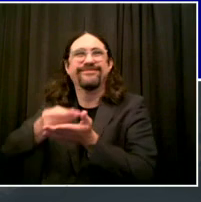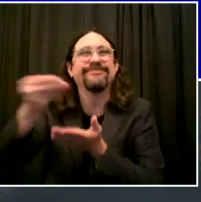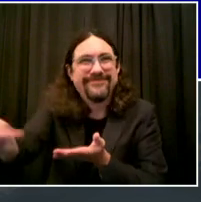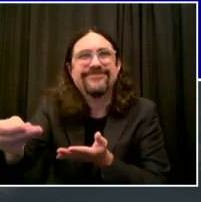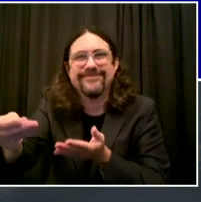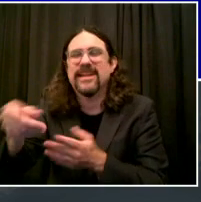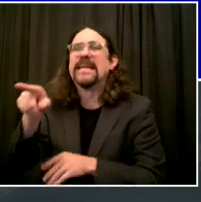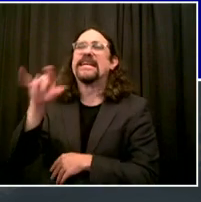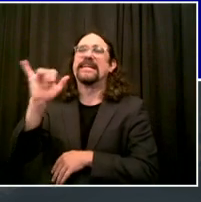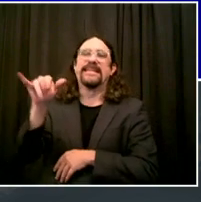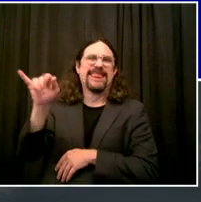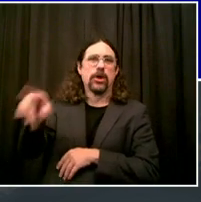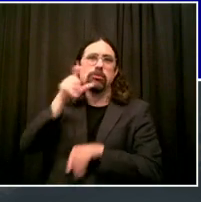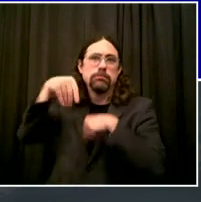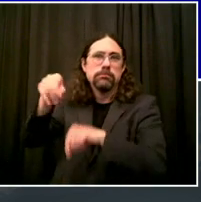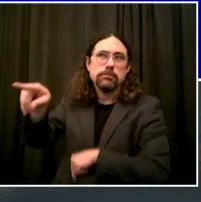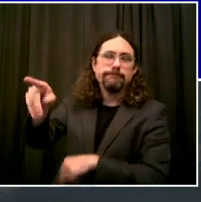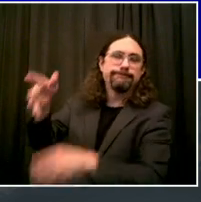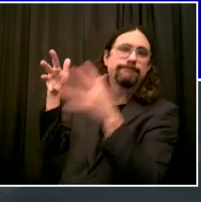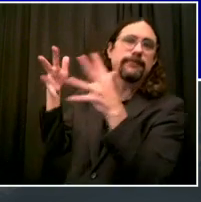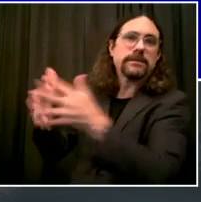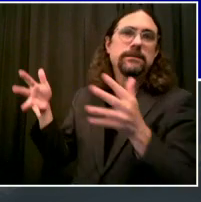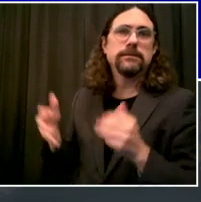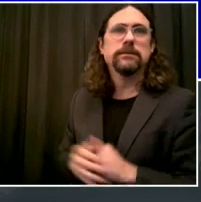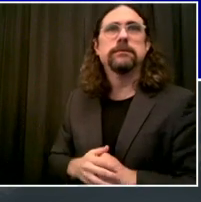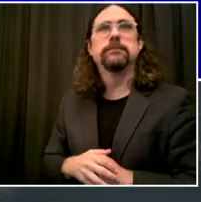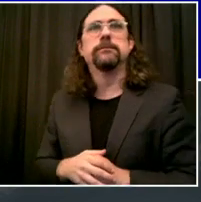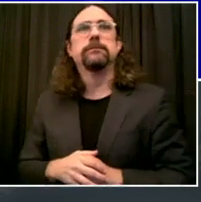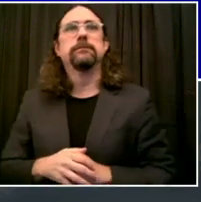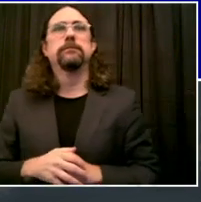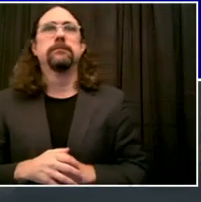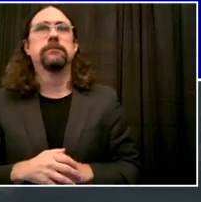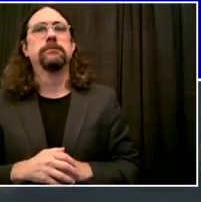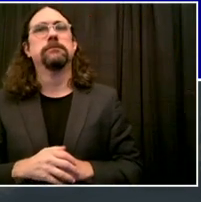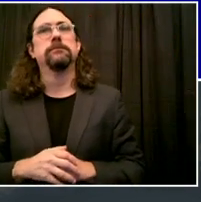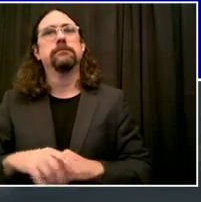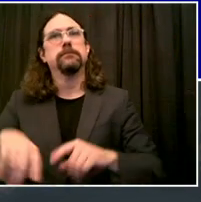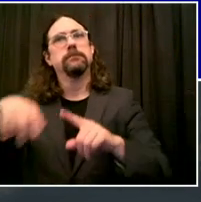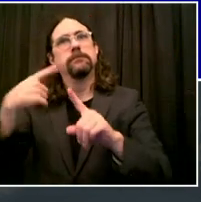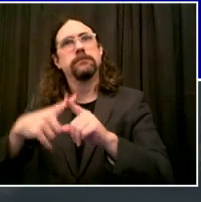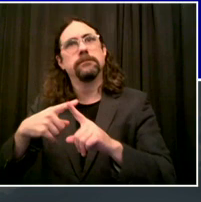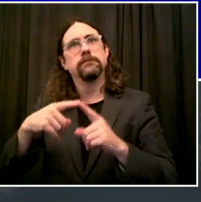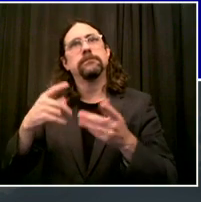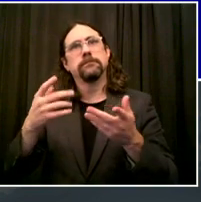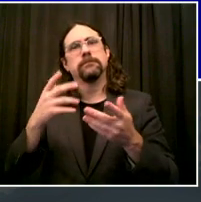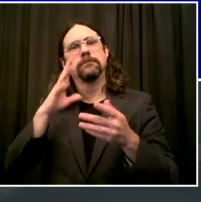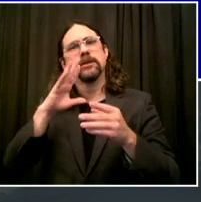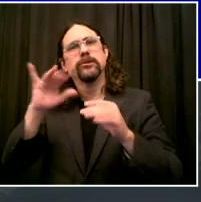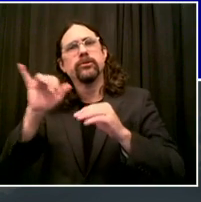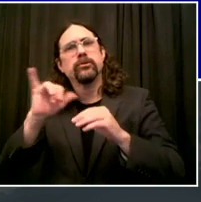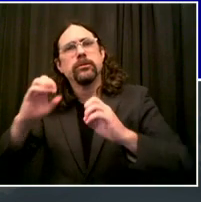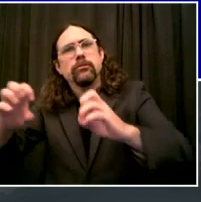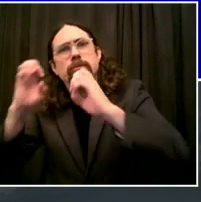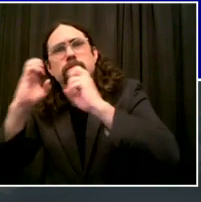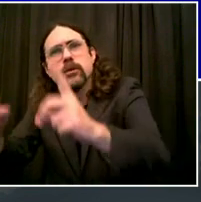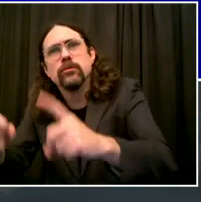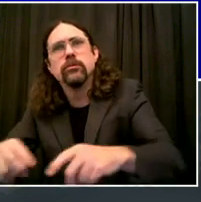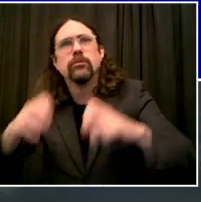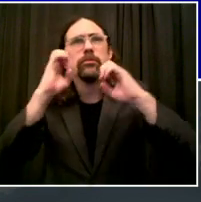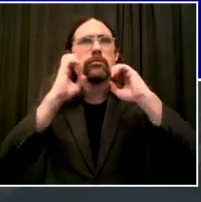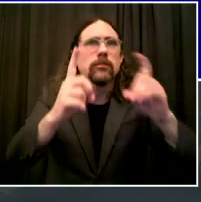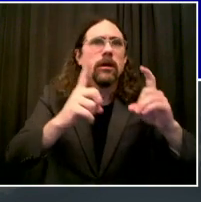work educating New Yorkers on so many ways that they need to stay safe, whether it's smoke alarms or the ways to avoid setting a